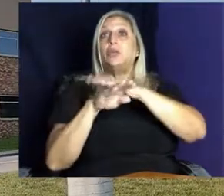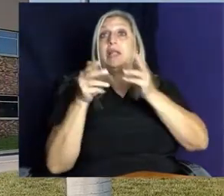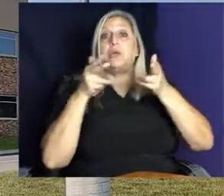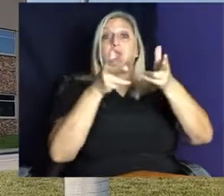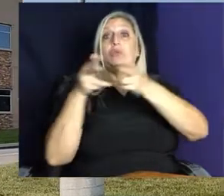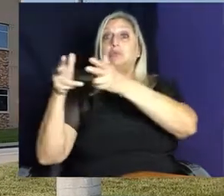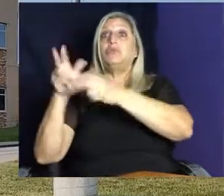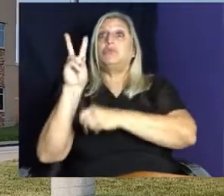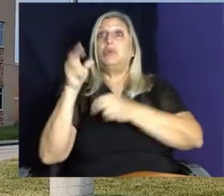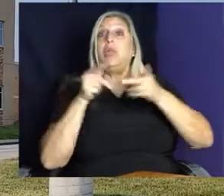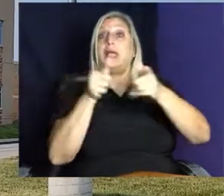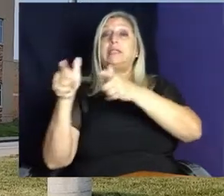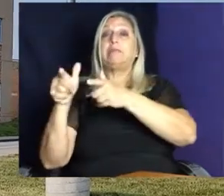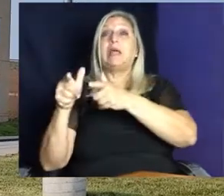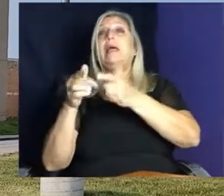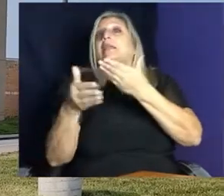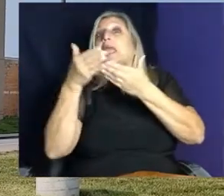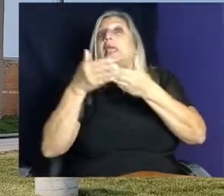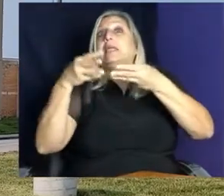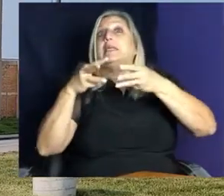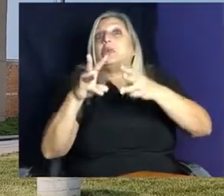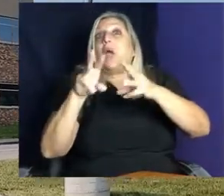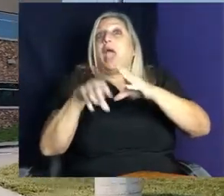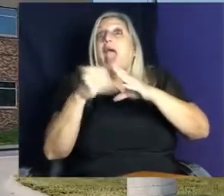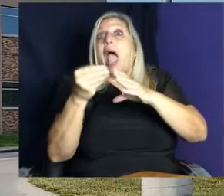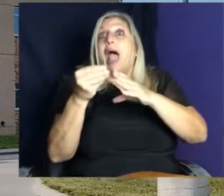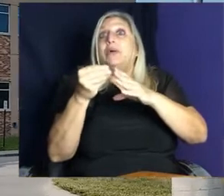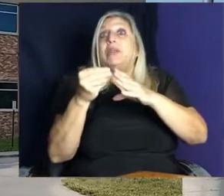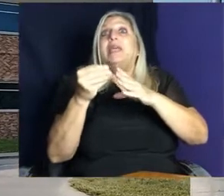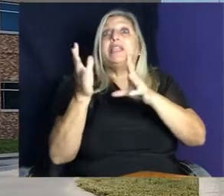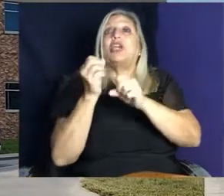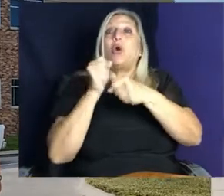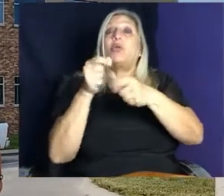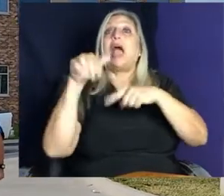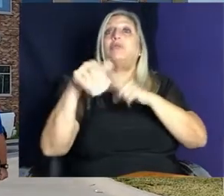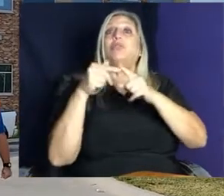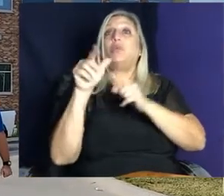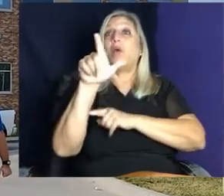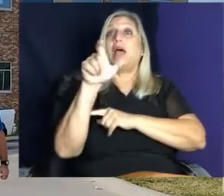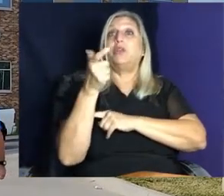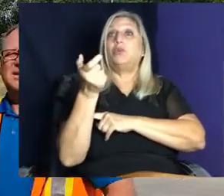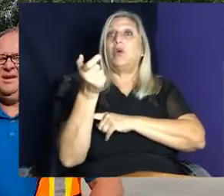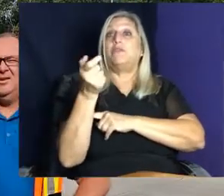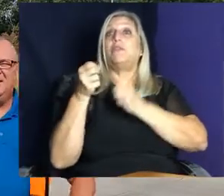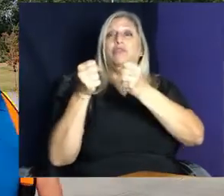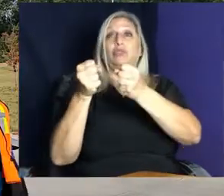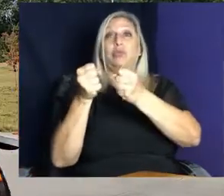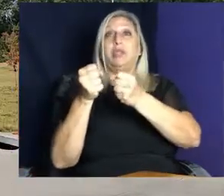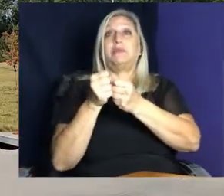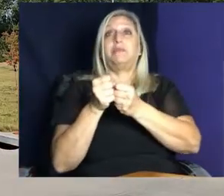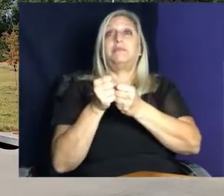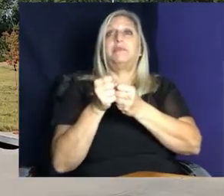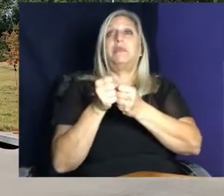down 121st Street, because traffic will get backed up if you try to turn right onto 120th. Okay, we're going